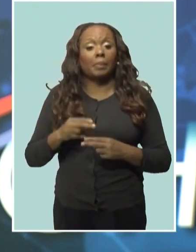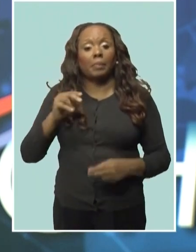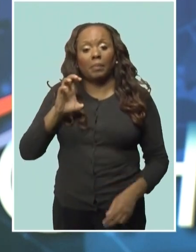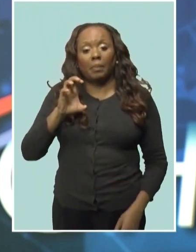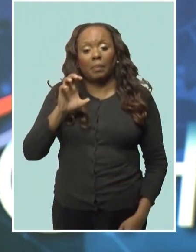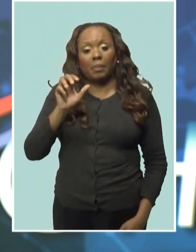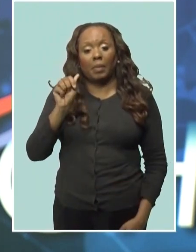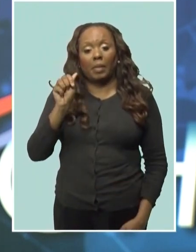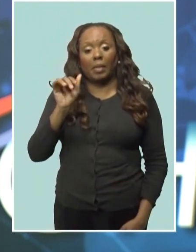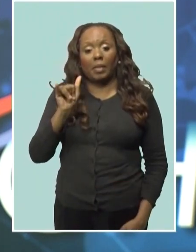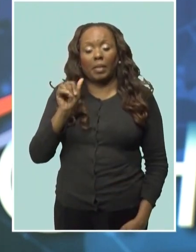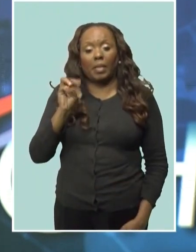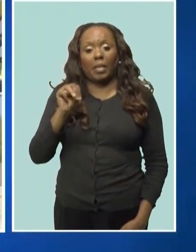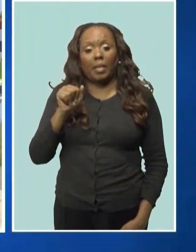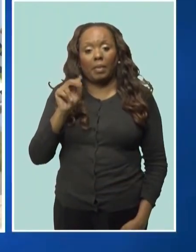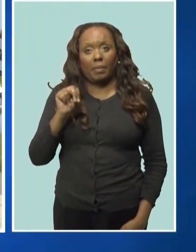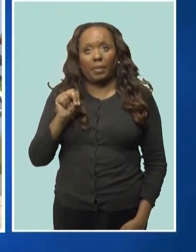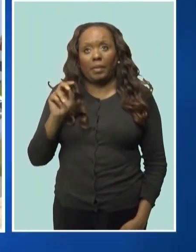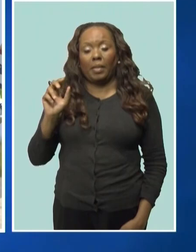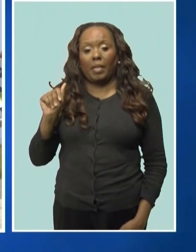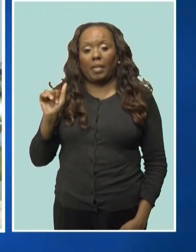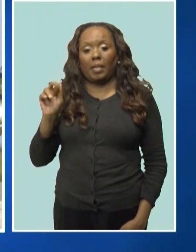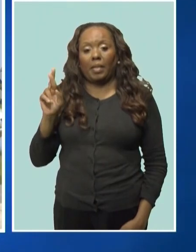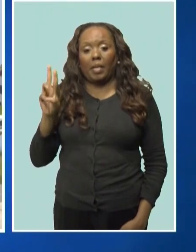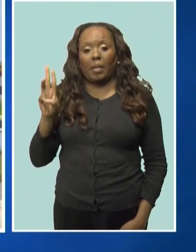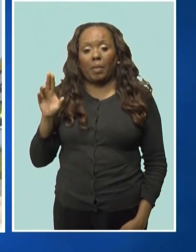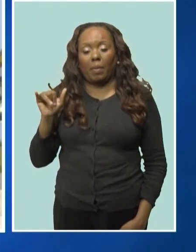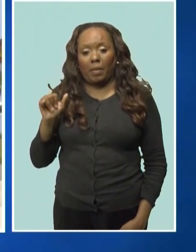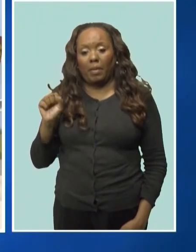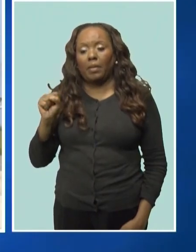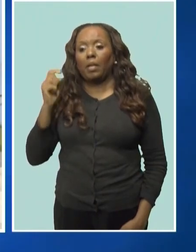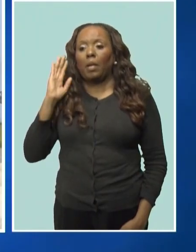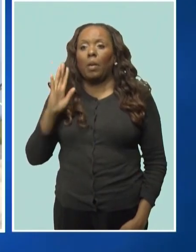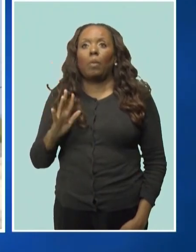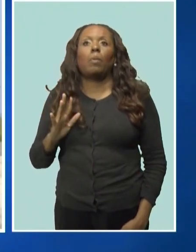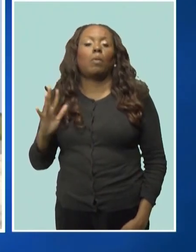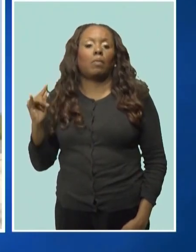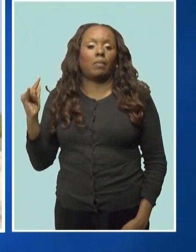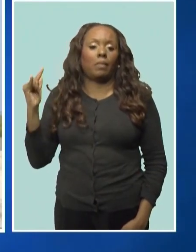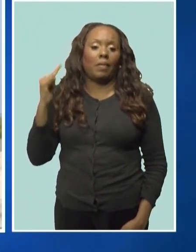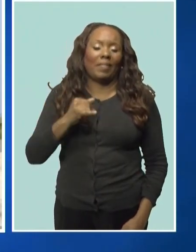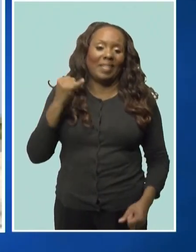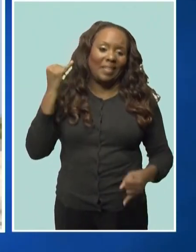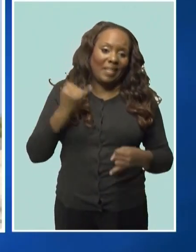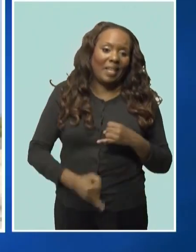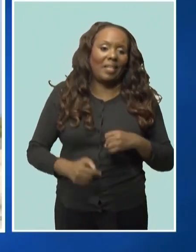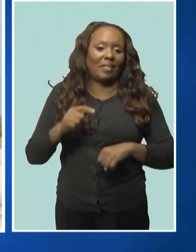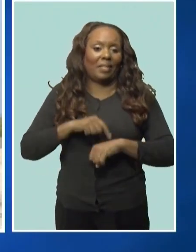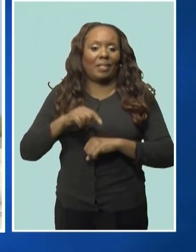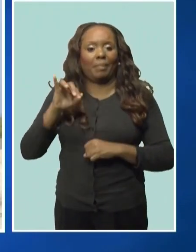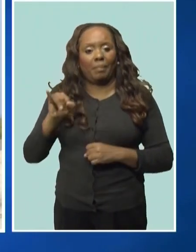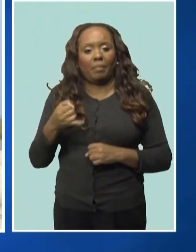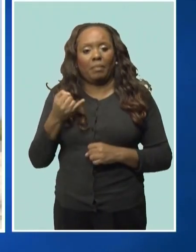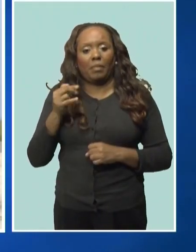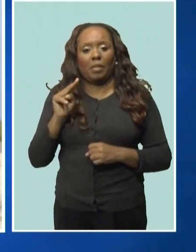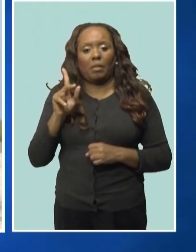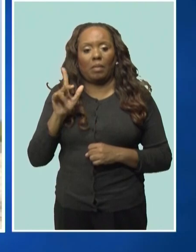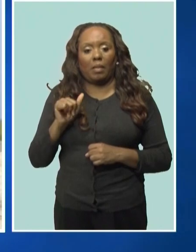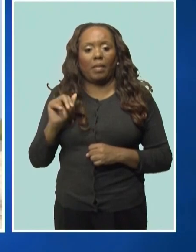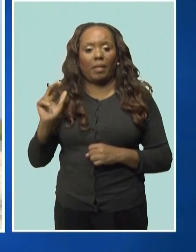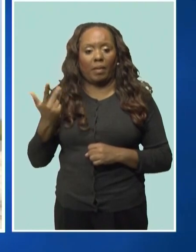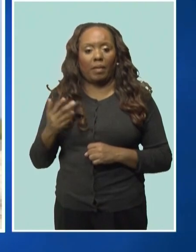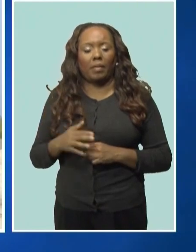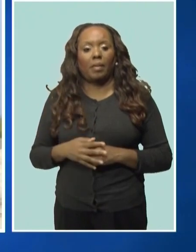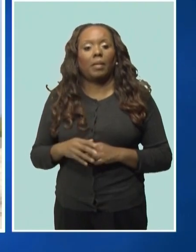flights between Barbados and Grand Cayman on July the 3rd this year. However, in the lead up to the cessation, the service will be